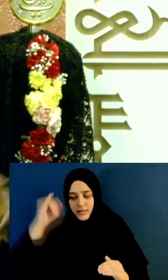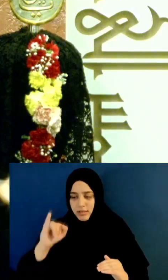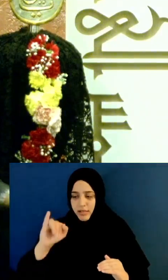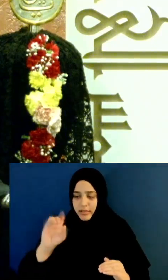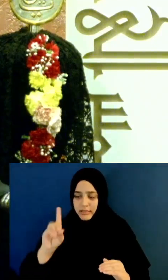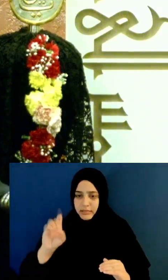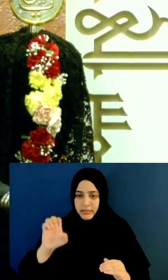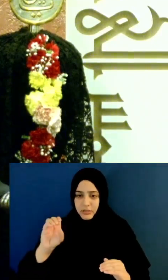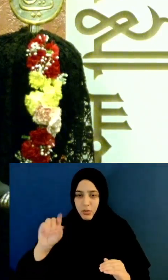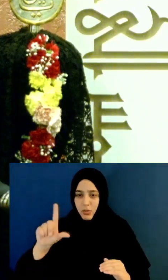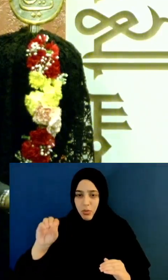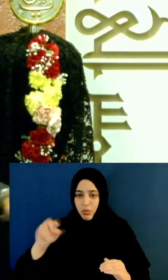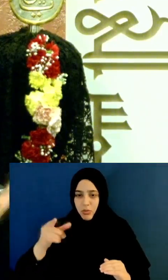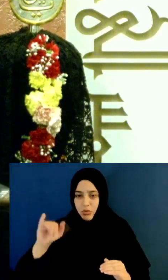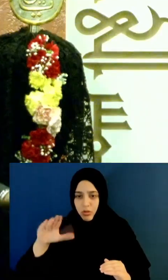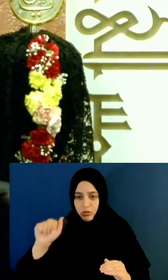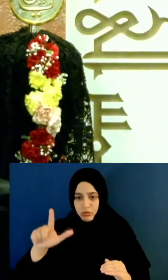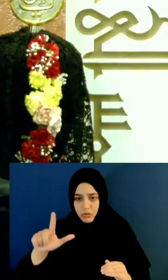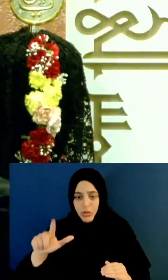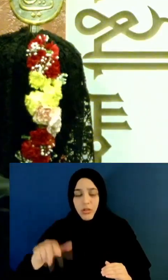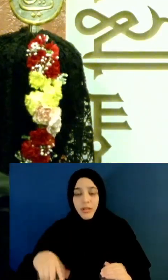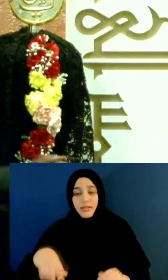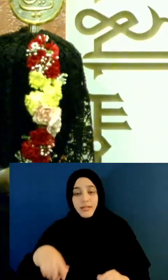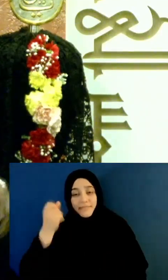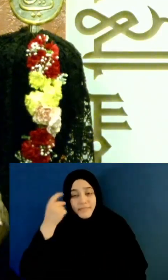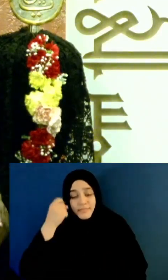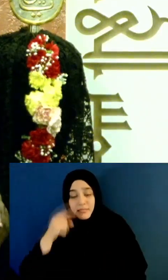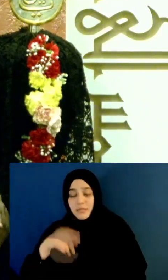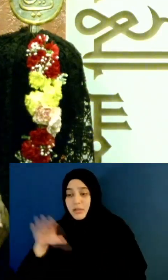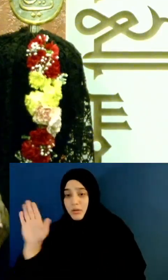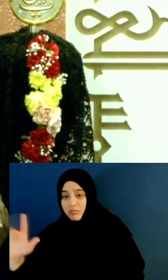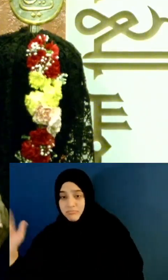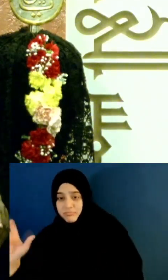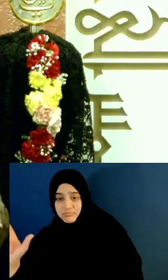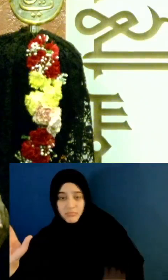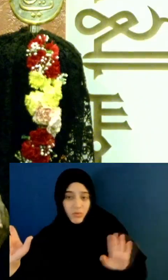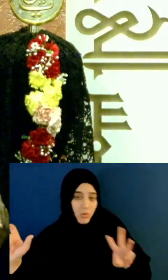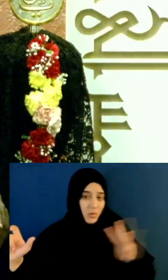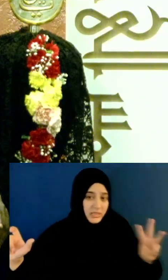Some of the Islamic ideologies are completely different from the Western ideologies.